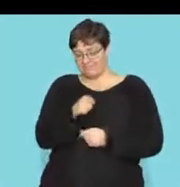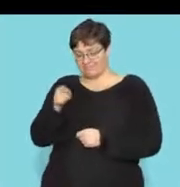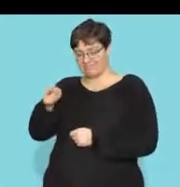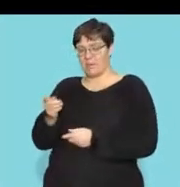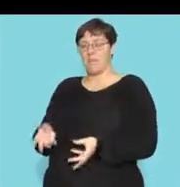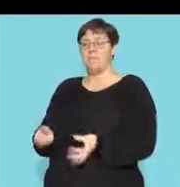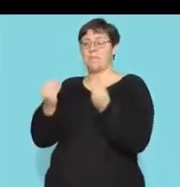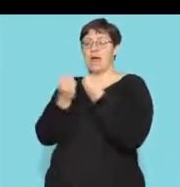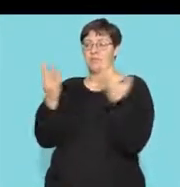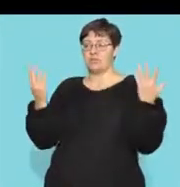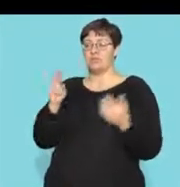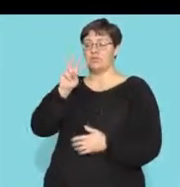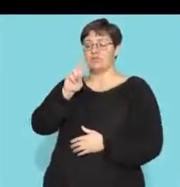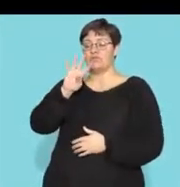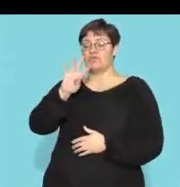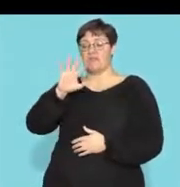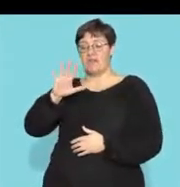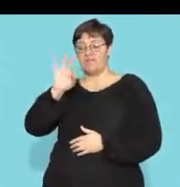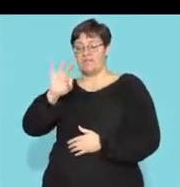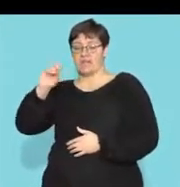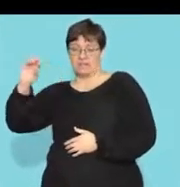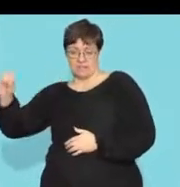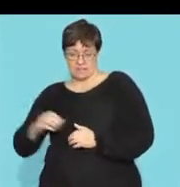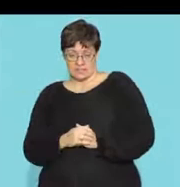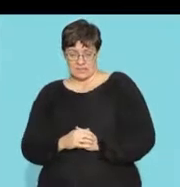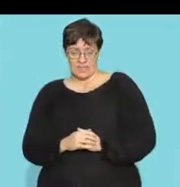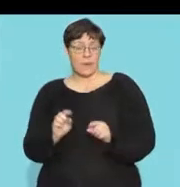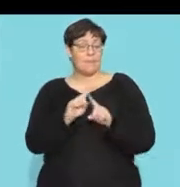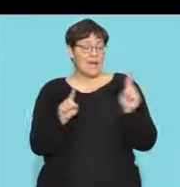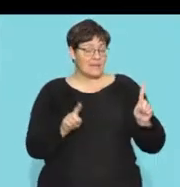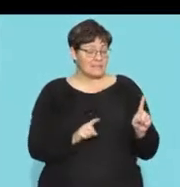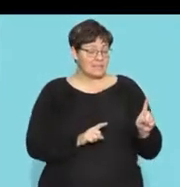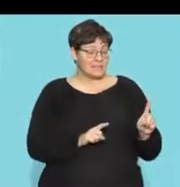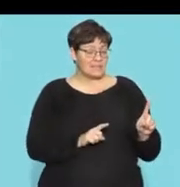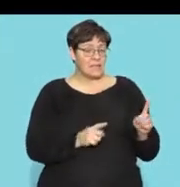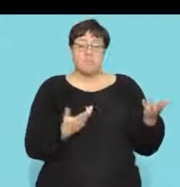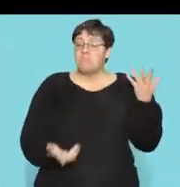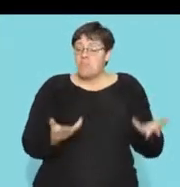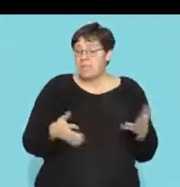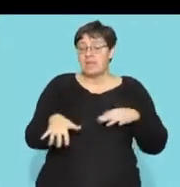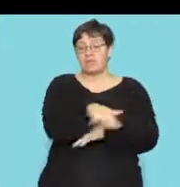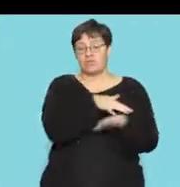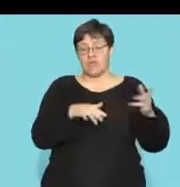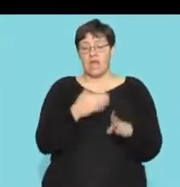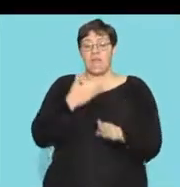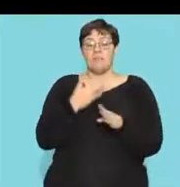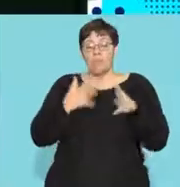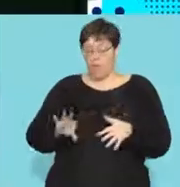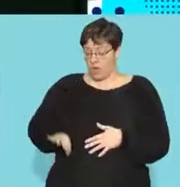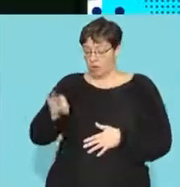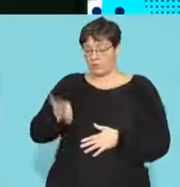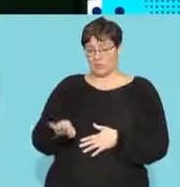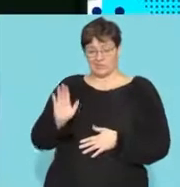of 245,300. However, if you had a situation where the employer's contribution